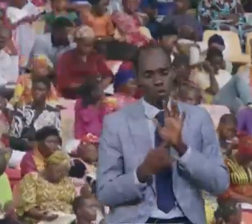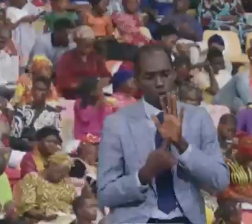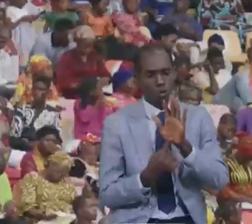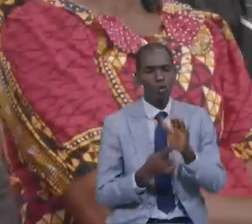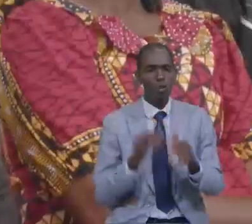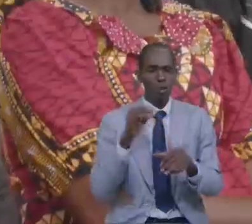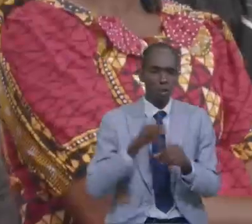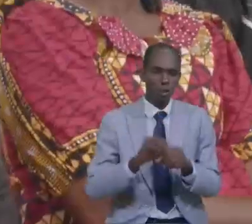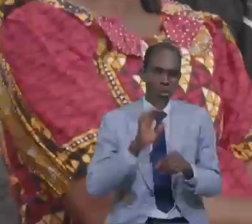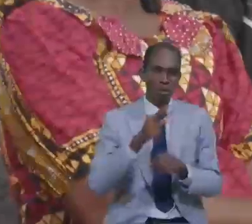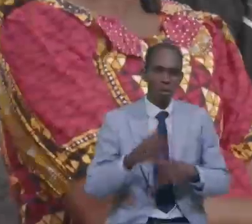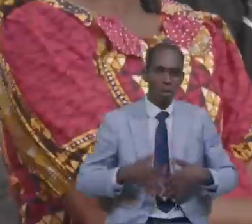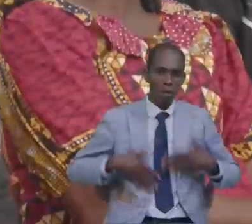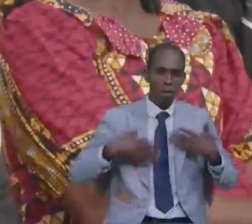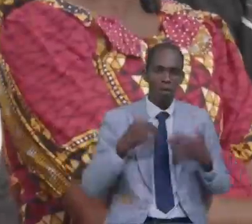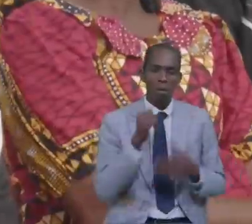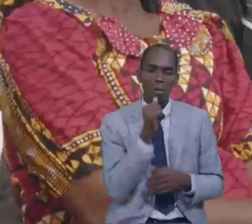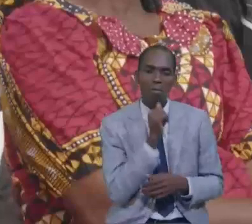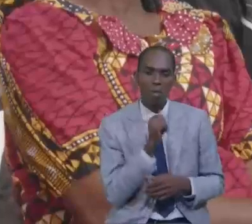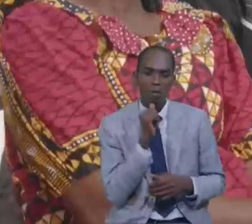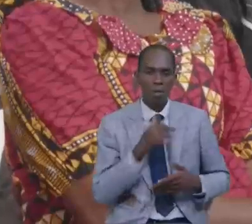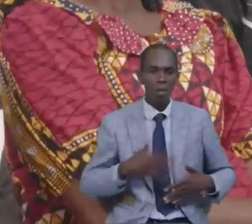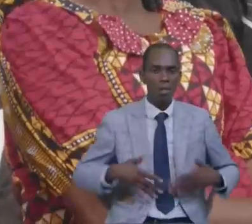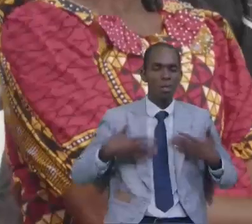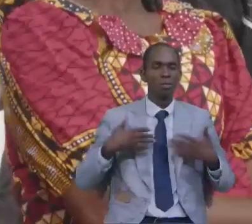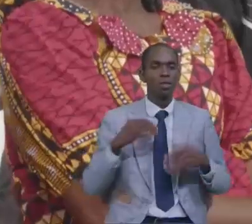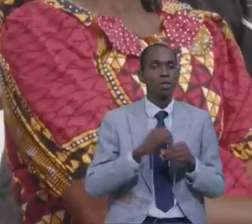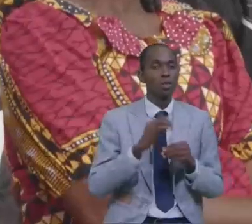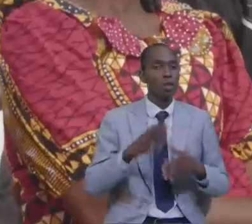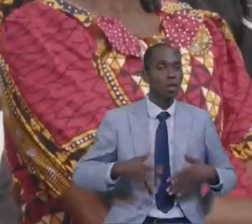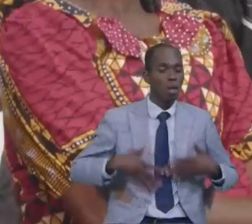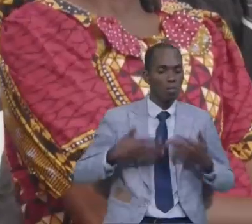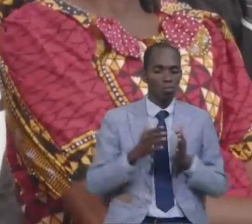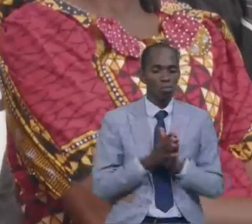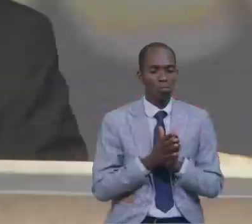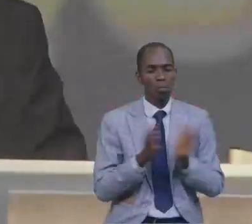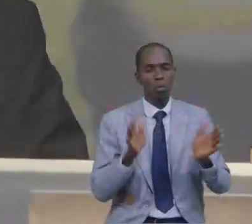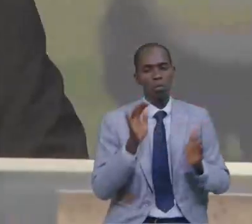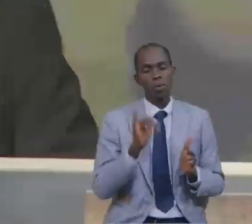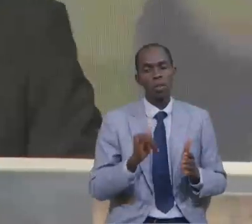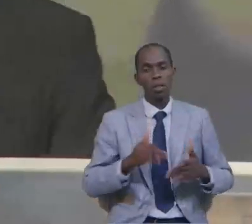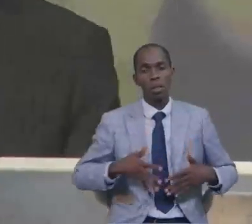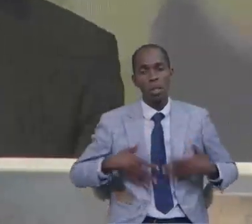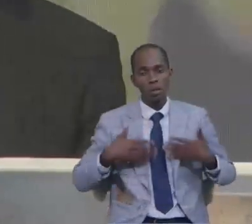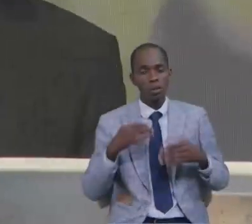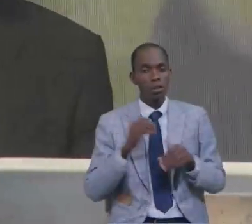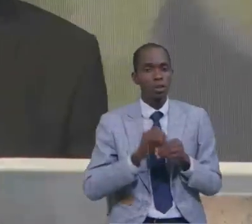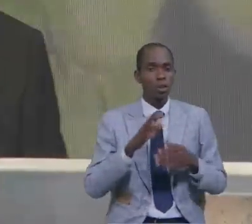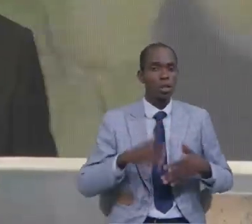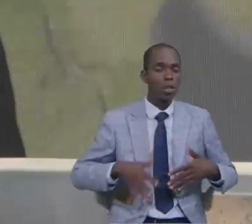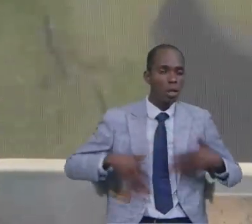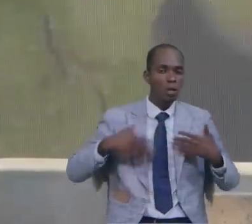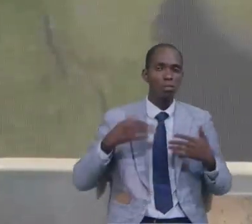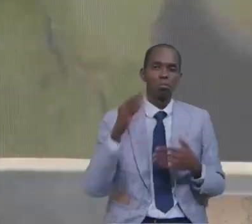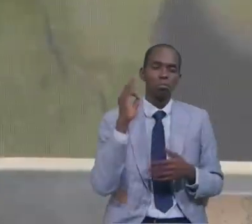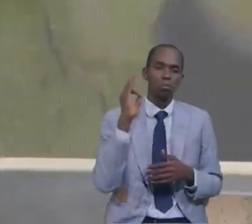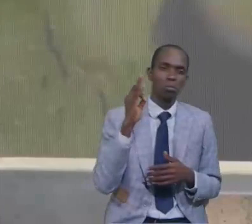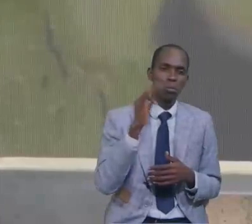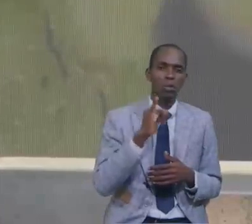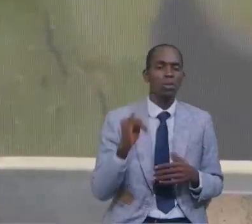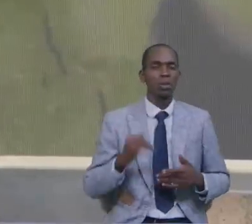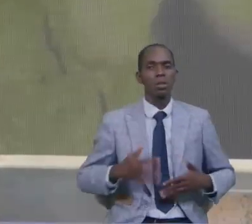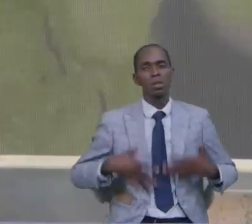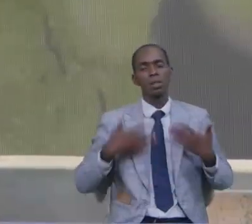your life, ministerial life. Now, what's sanctification? Look at that again. We're using